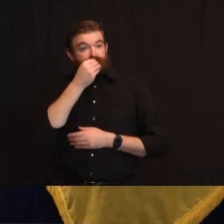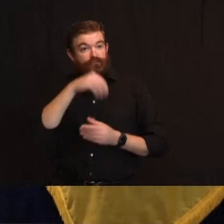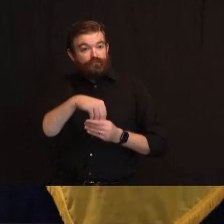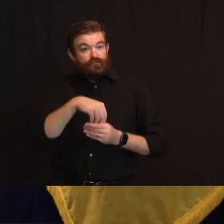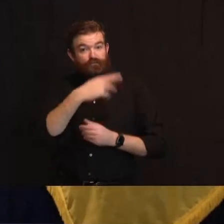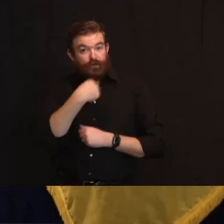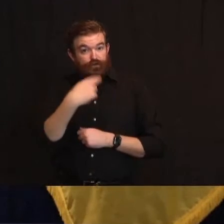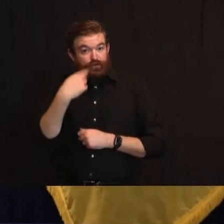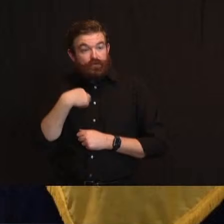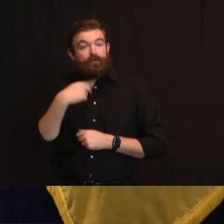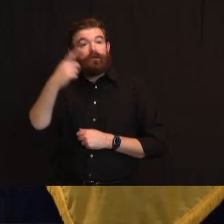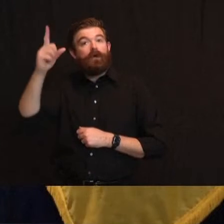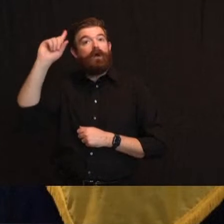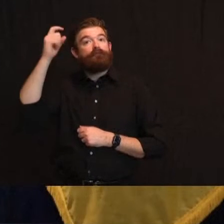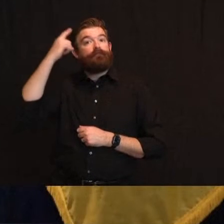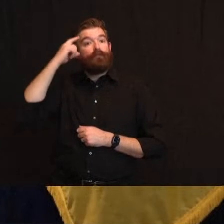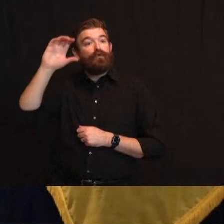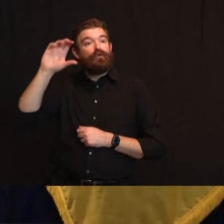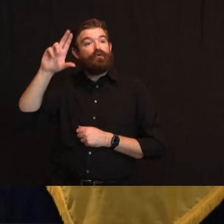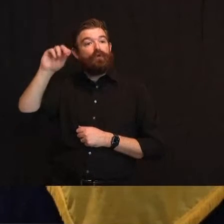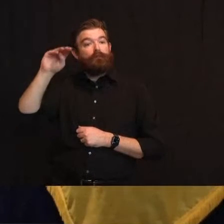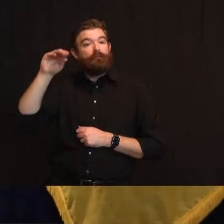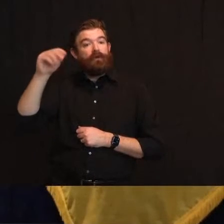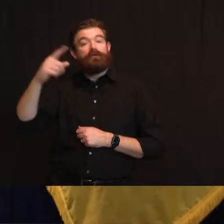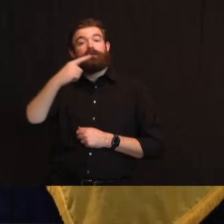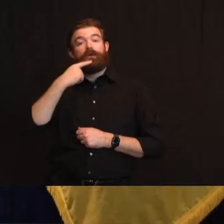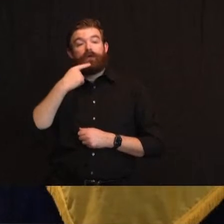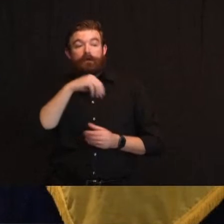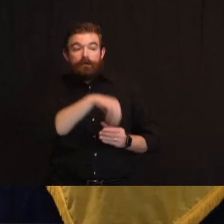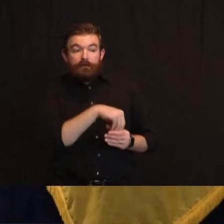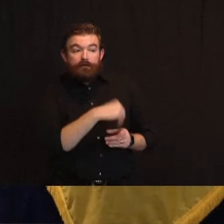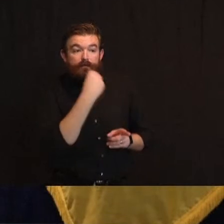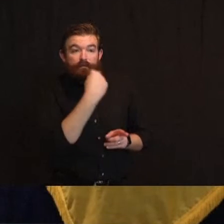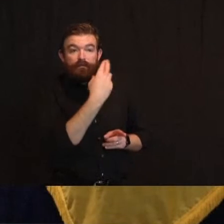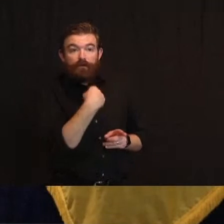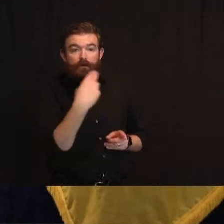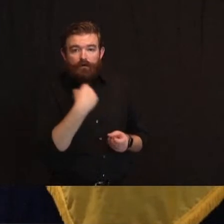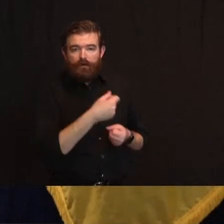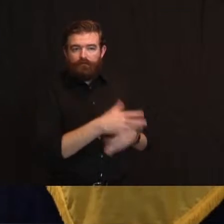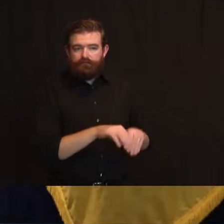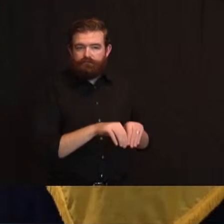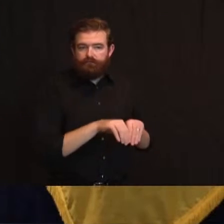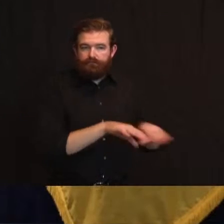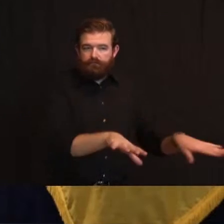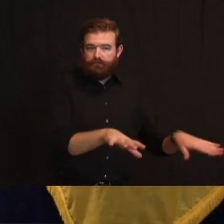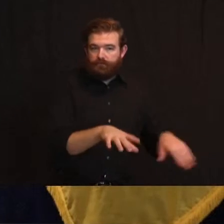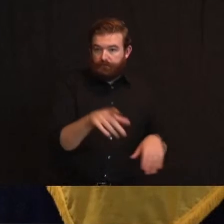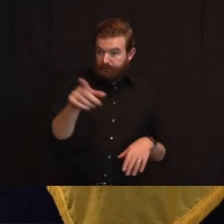dining and outbreaks and cases. Do you not agree with their administration?